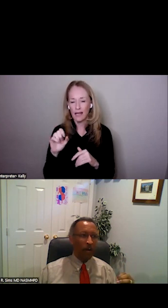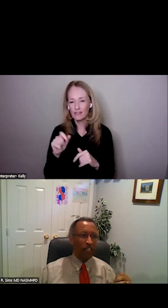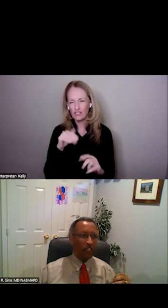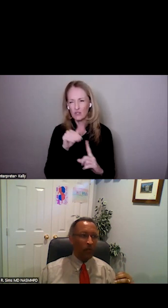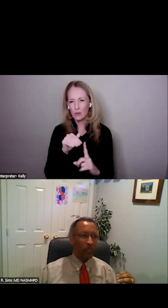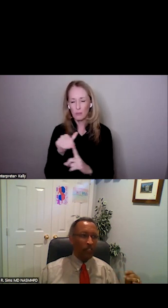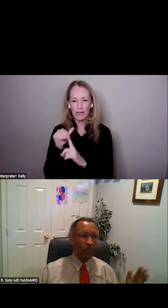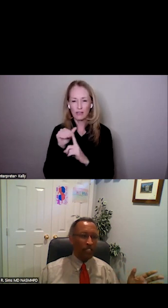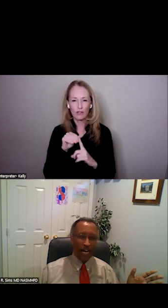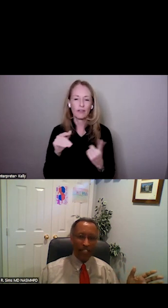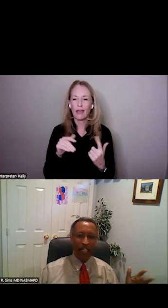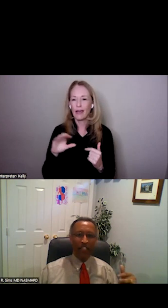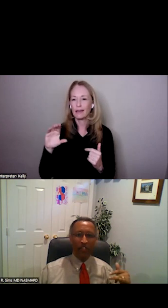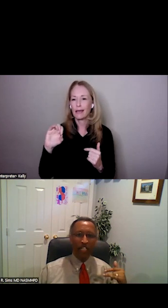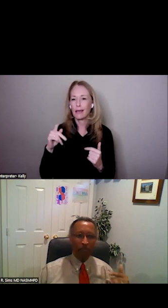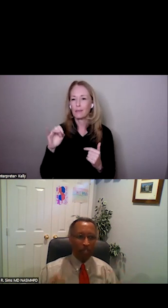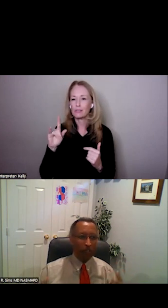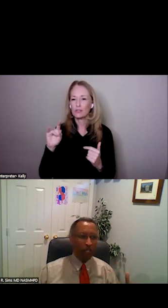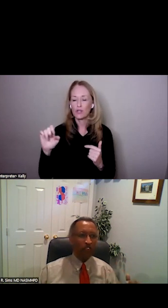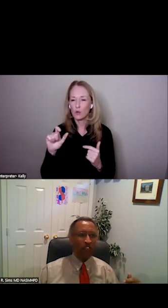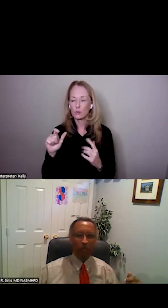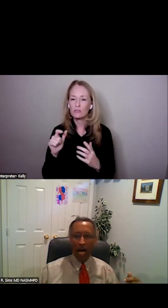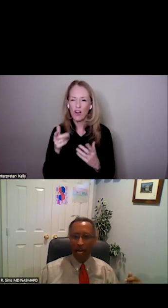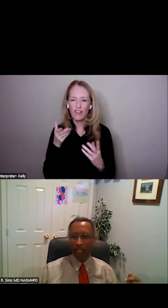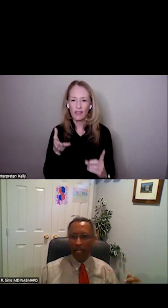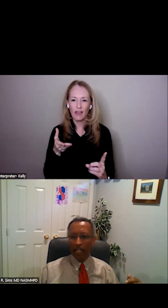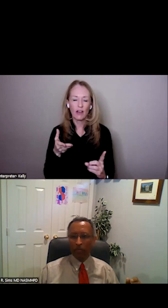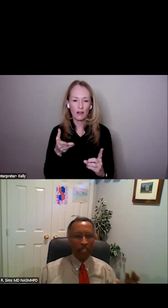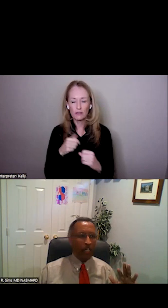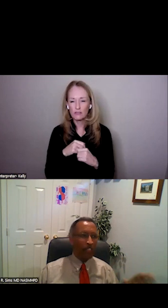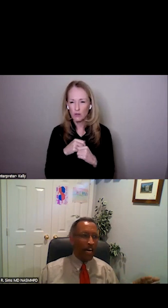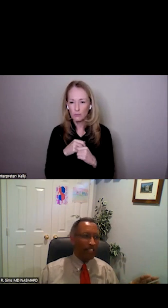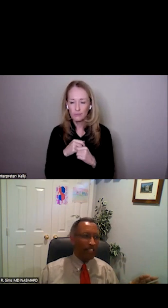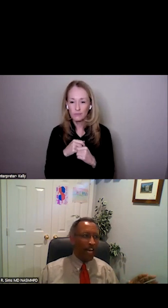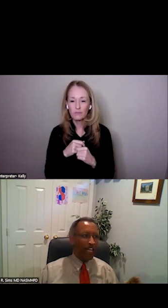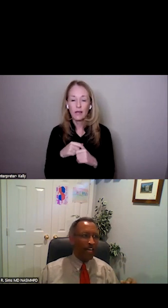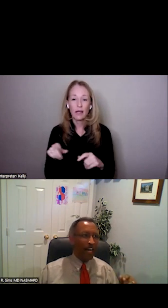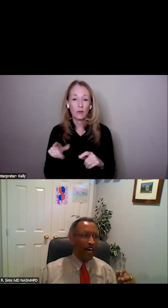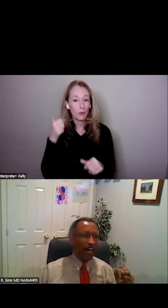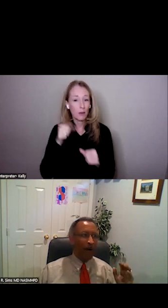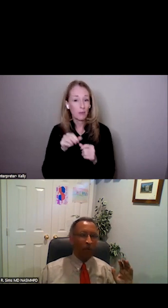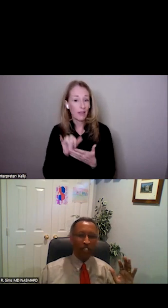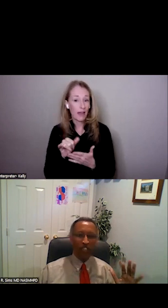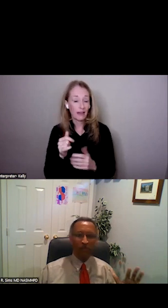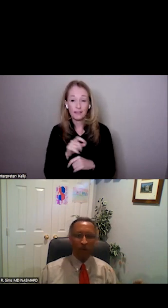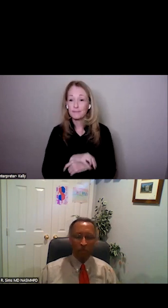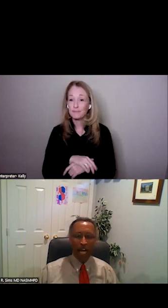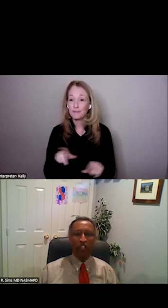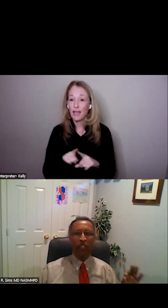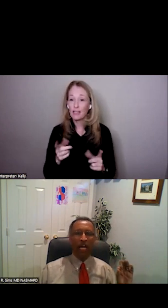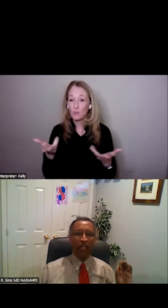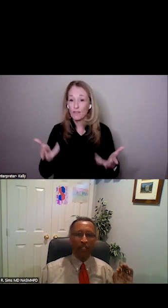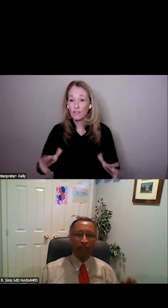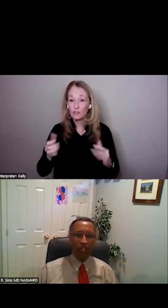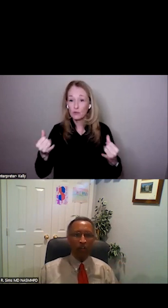Moving America's Soul and Suicide. So keep those pieces in mind. And as we close out today, I want to remind